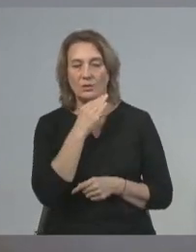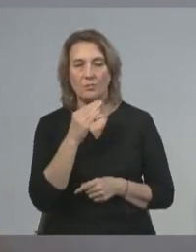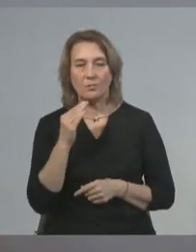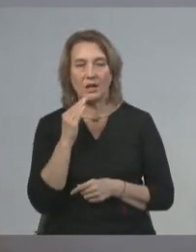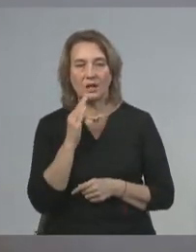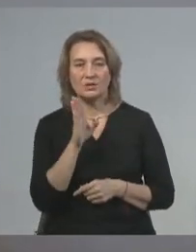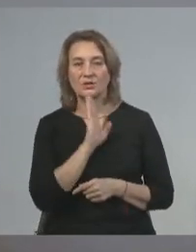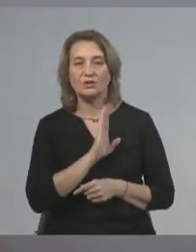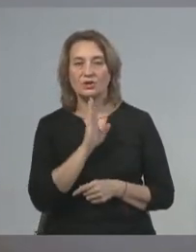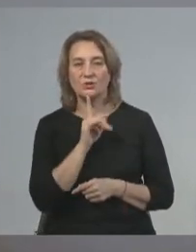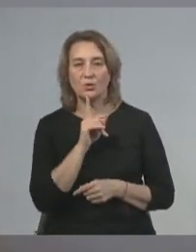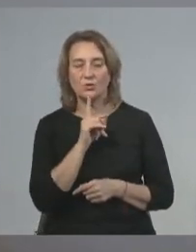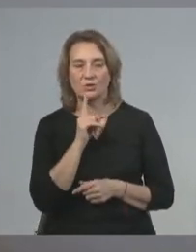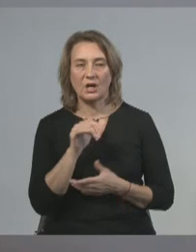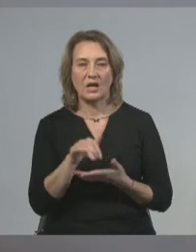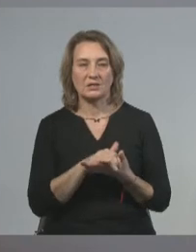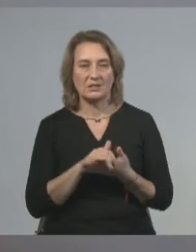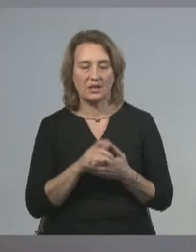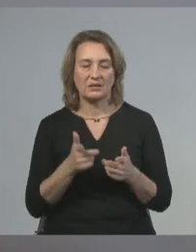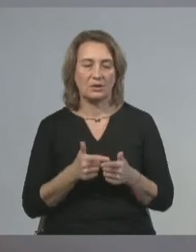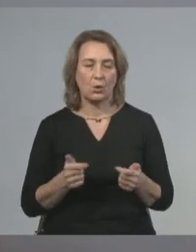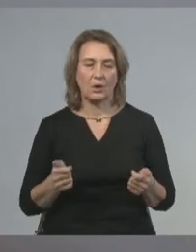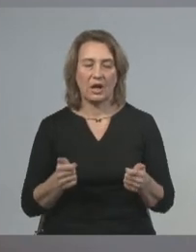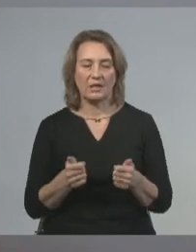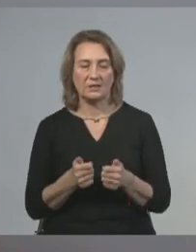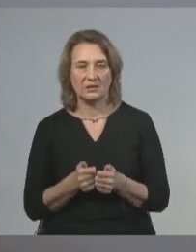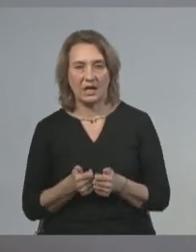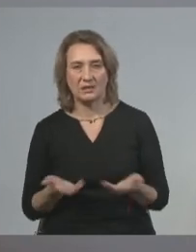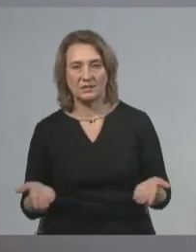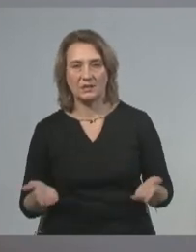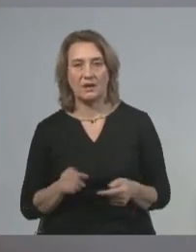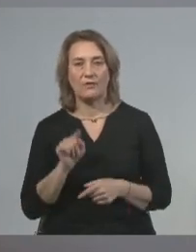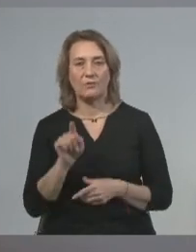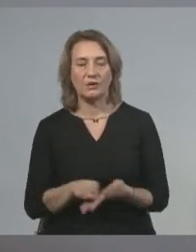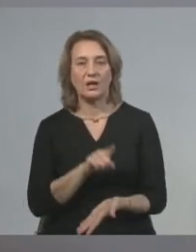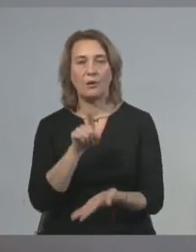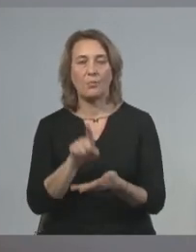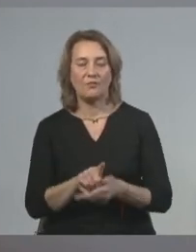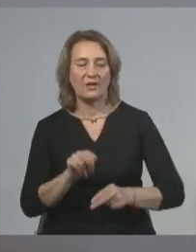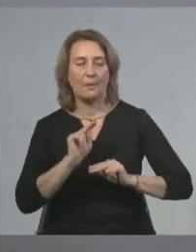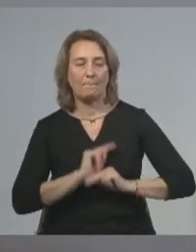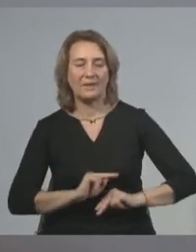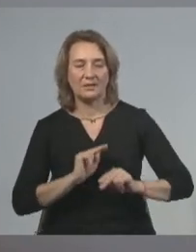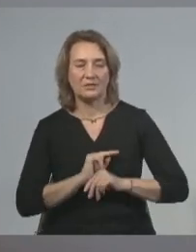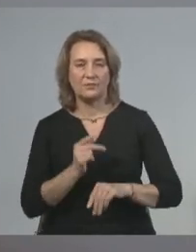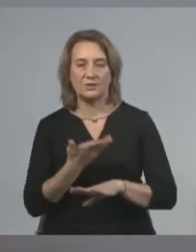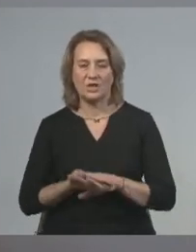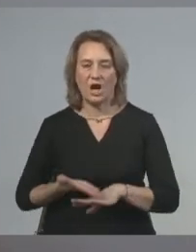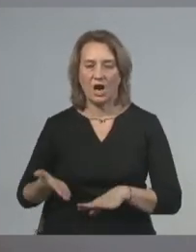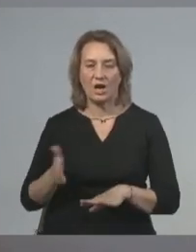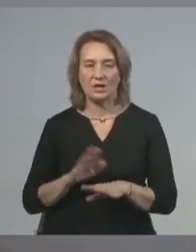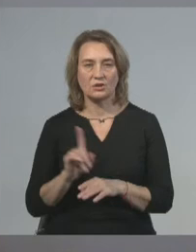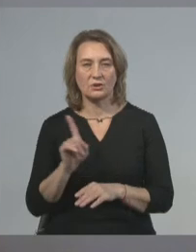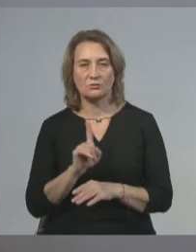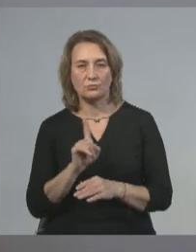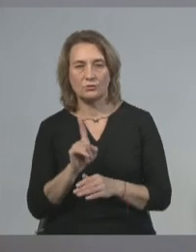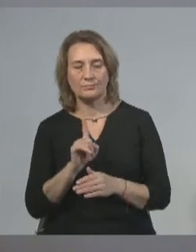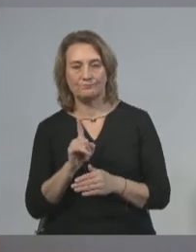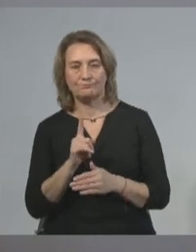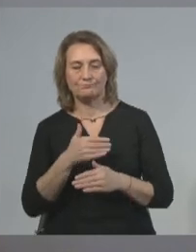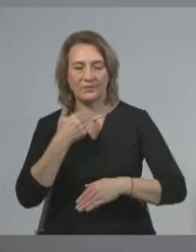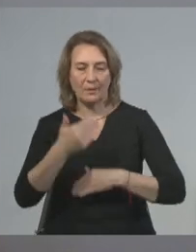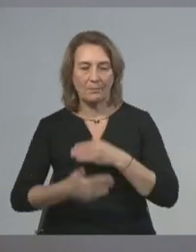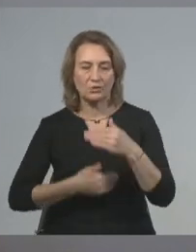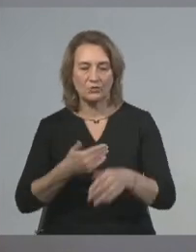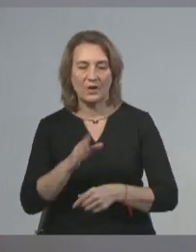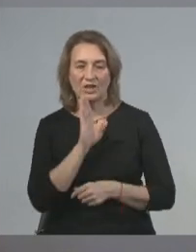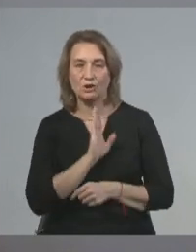female organization should work hard to promote girls and and women in our